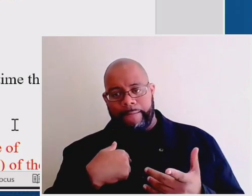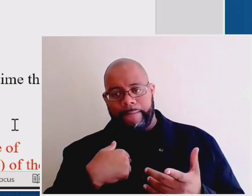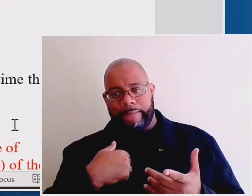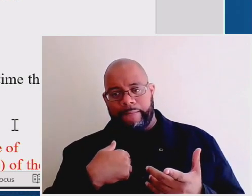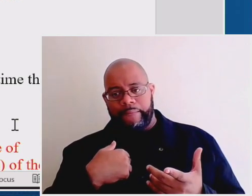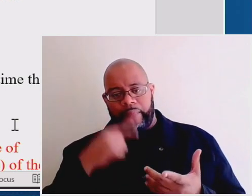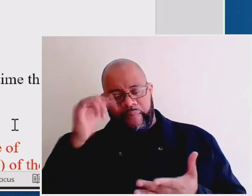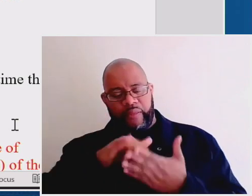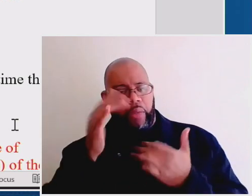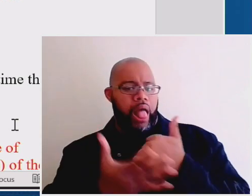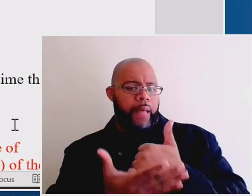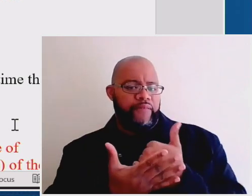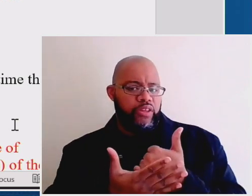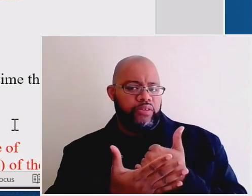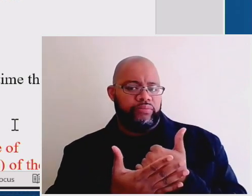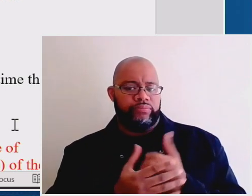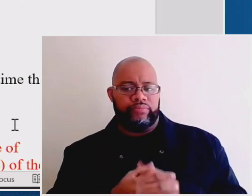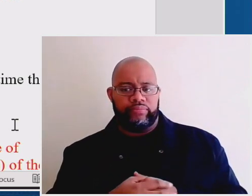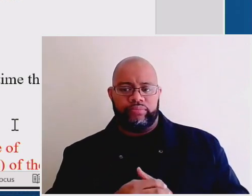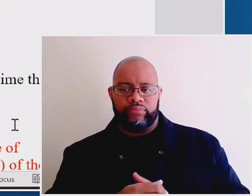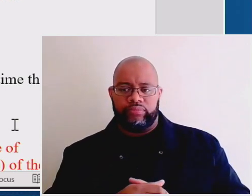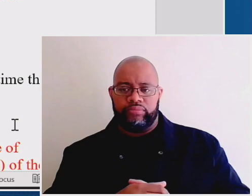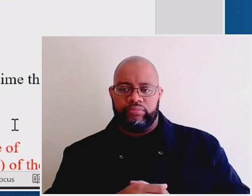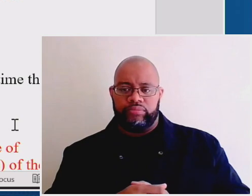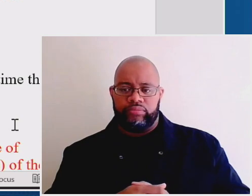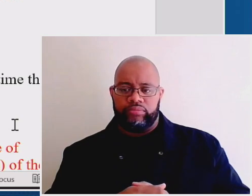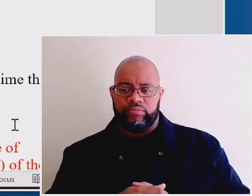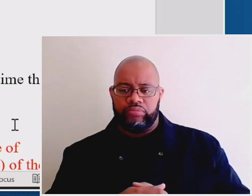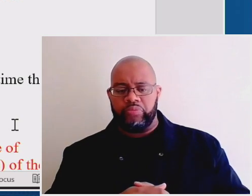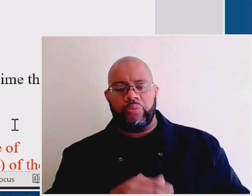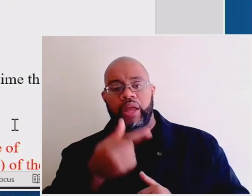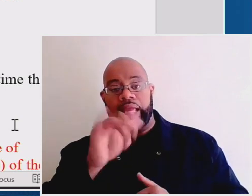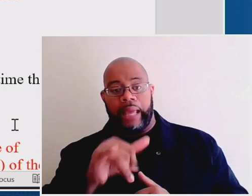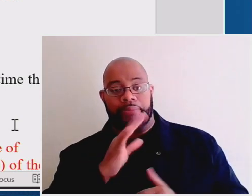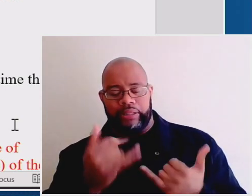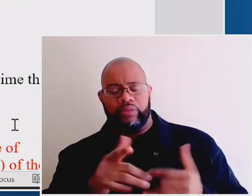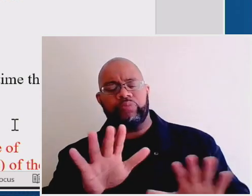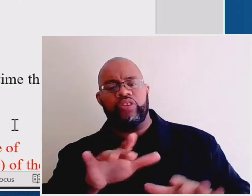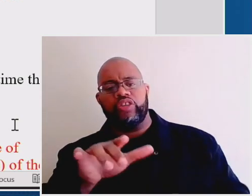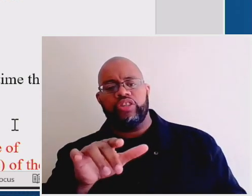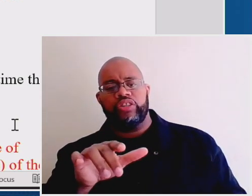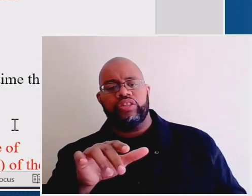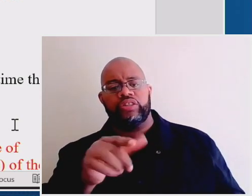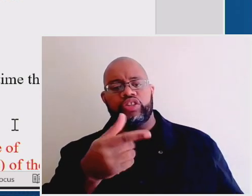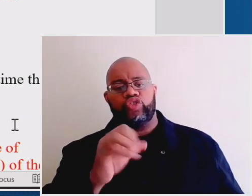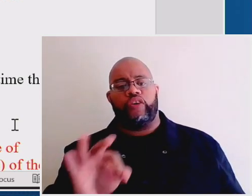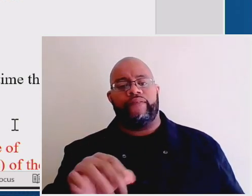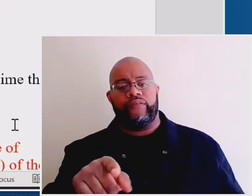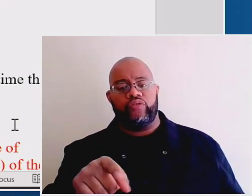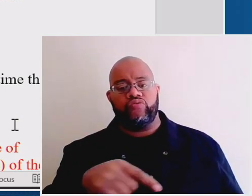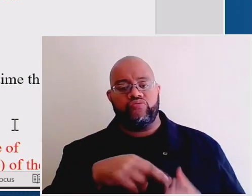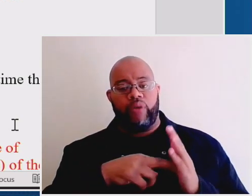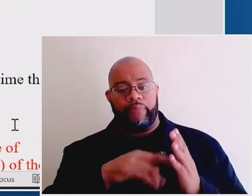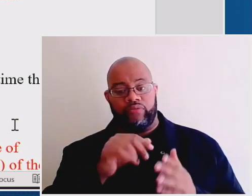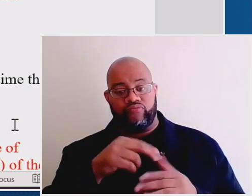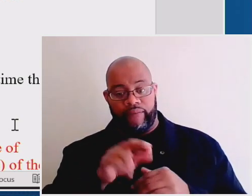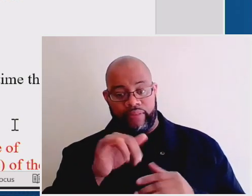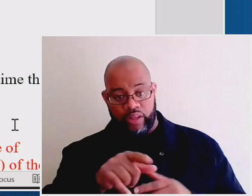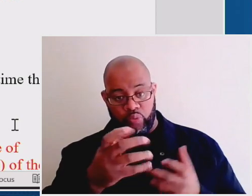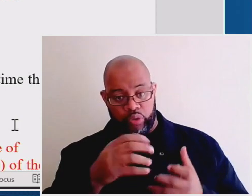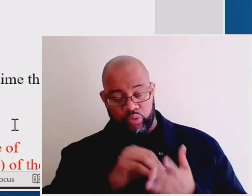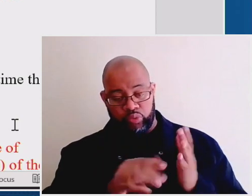it'll be helpful. Go ahead, Gaby. Oh. No. So, Jeff, you are referencing here, you want students who are